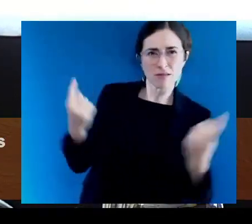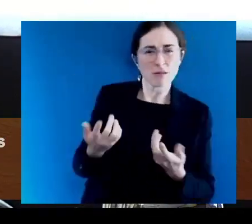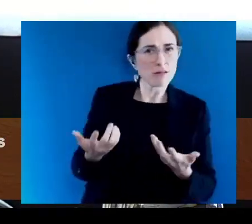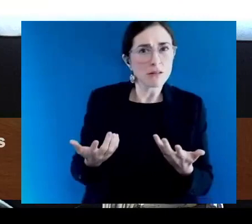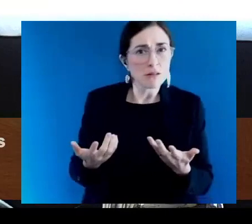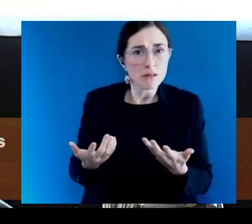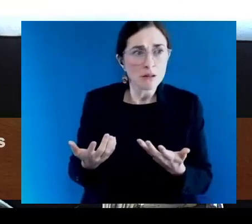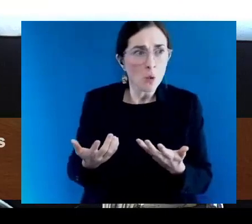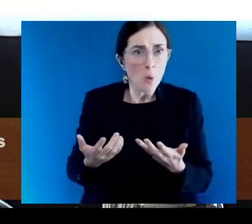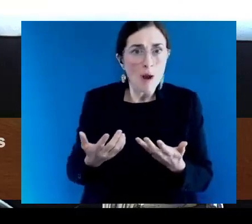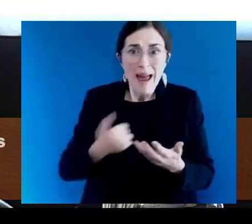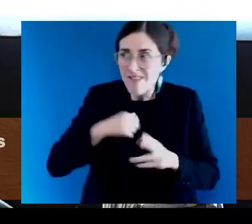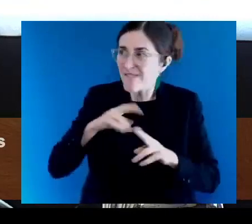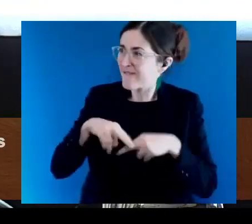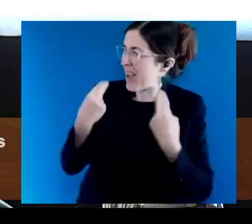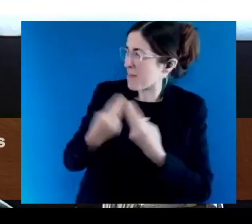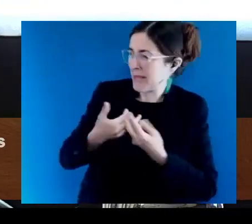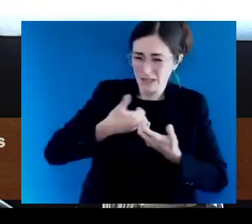families together?